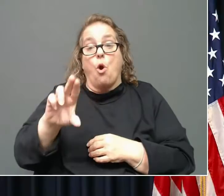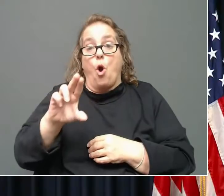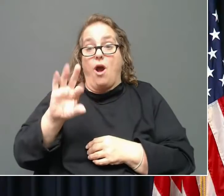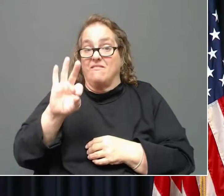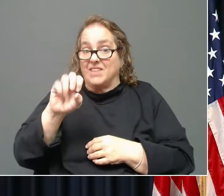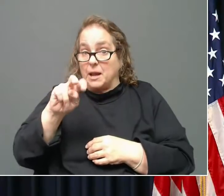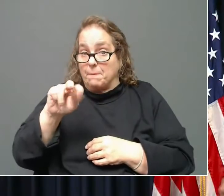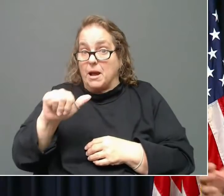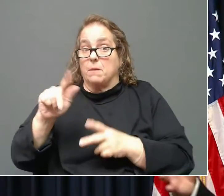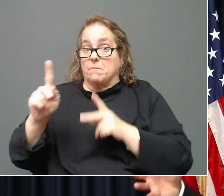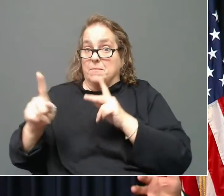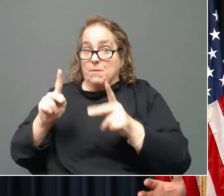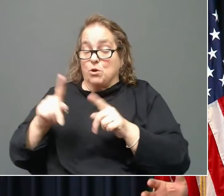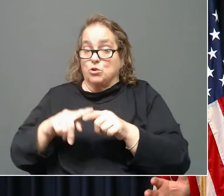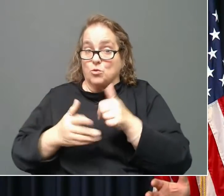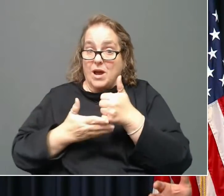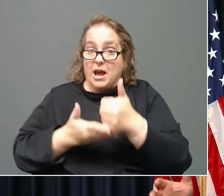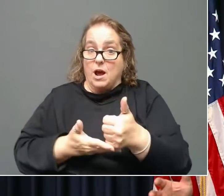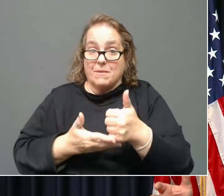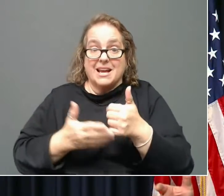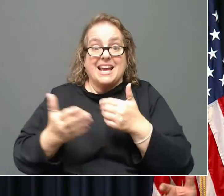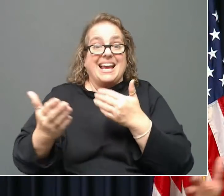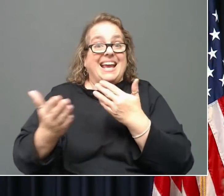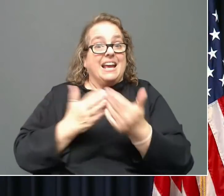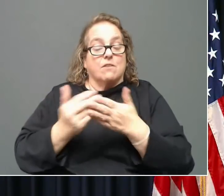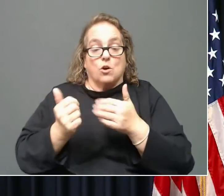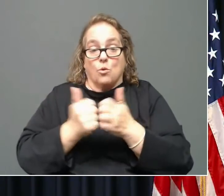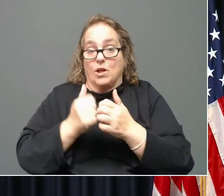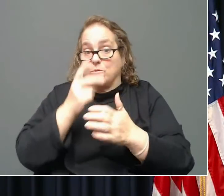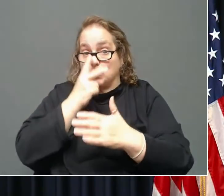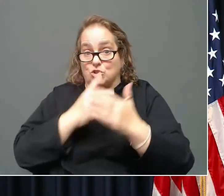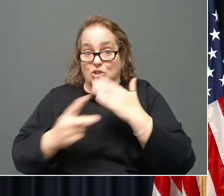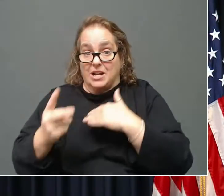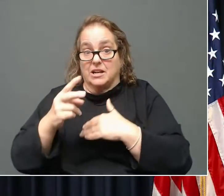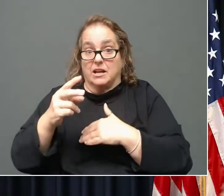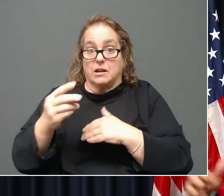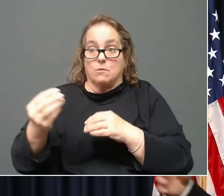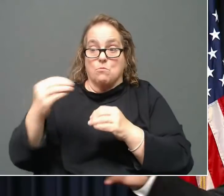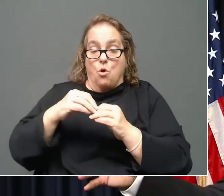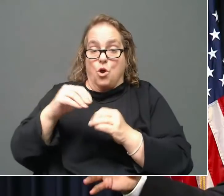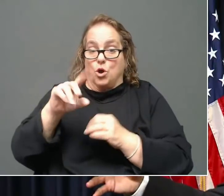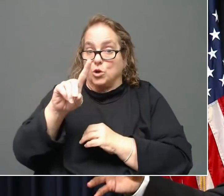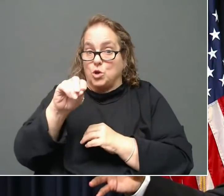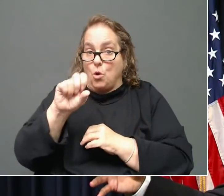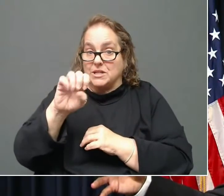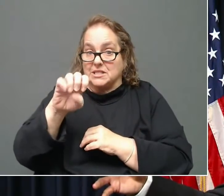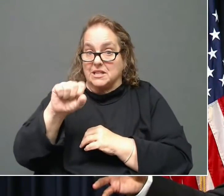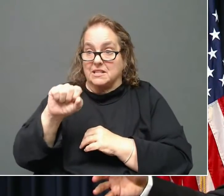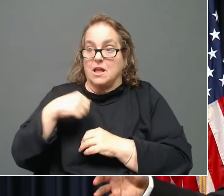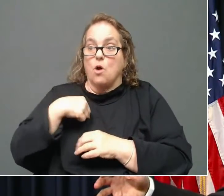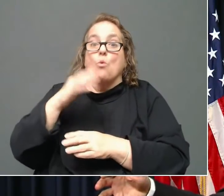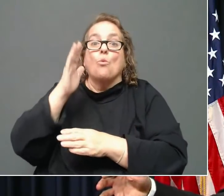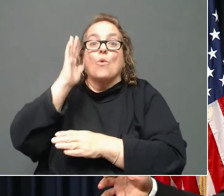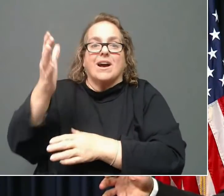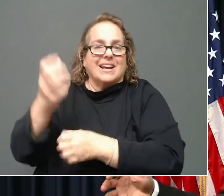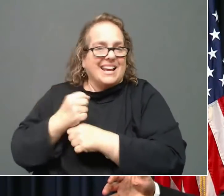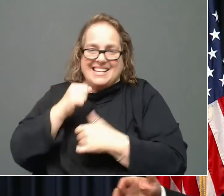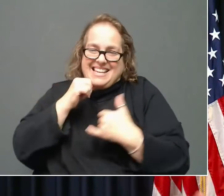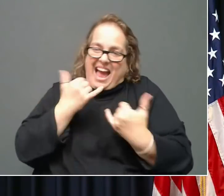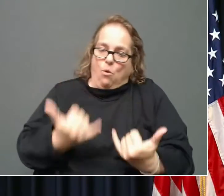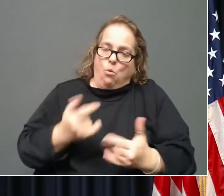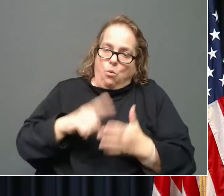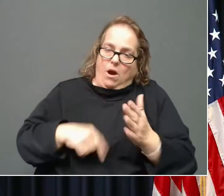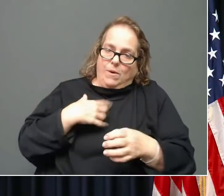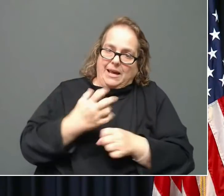even with projected supply that we'll get. I wouldn't say supply we're getting right now, but as we get new projections